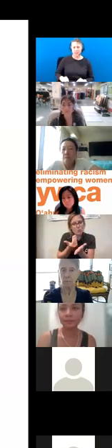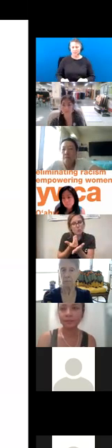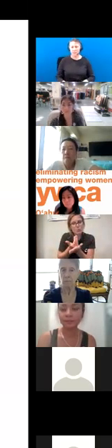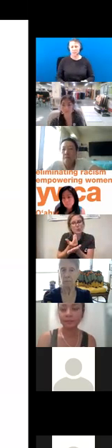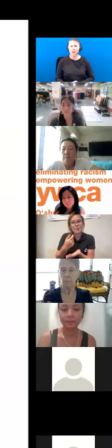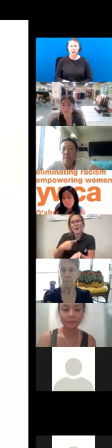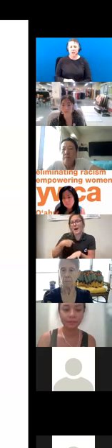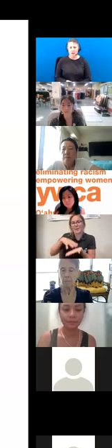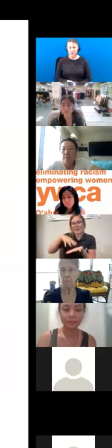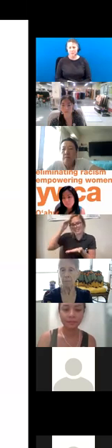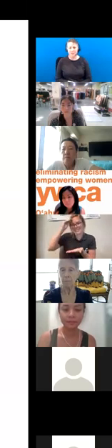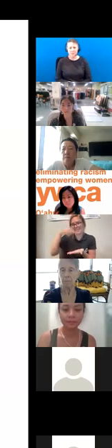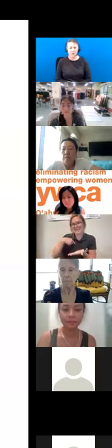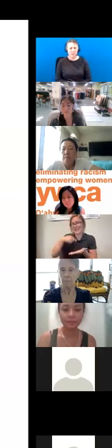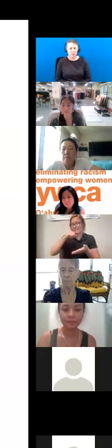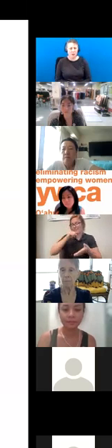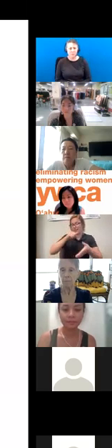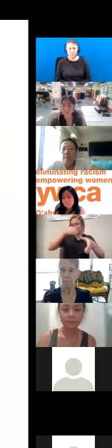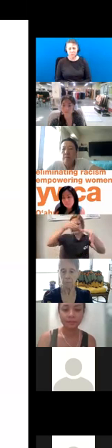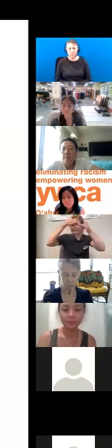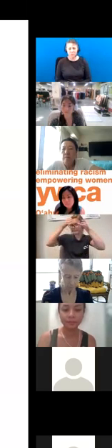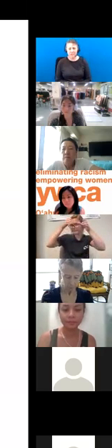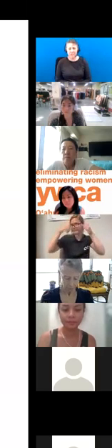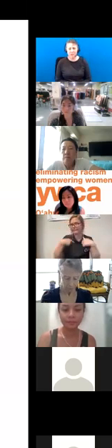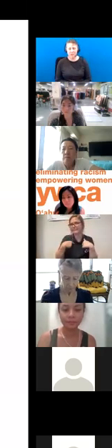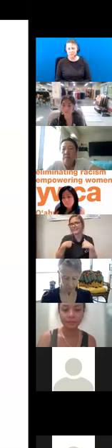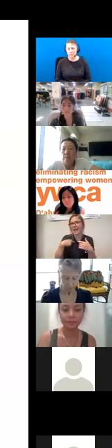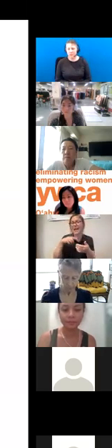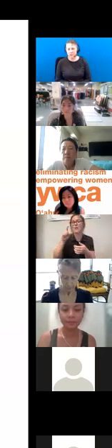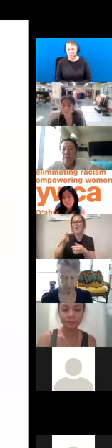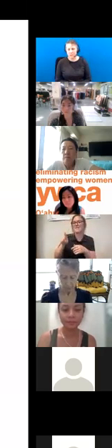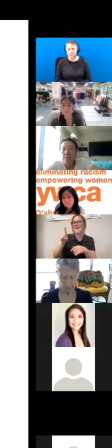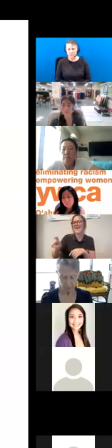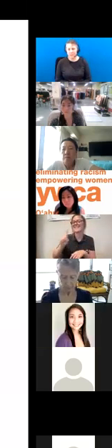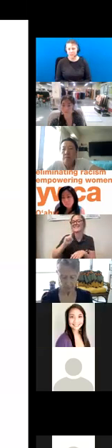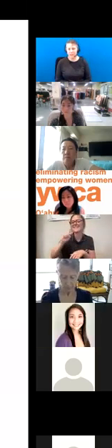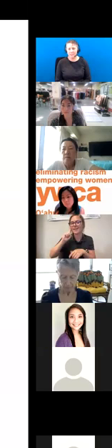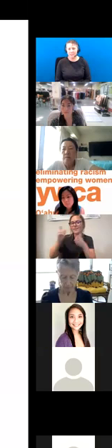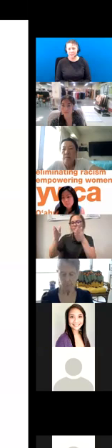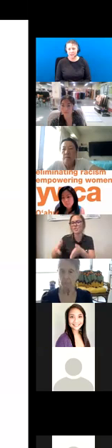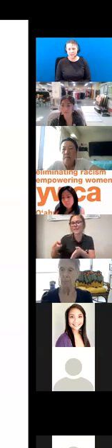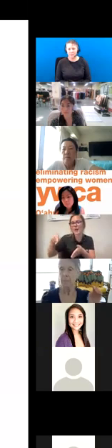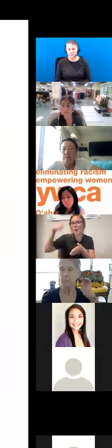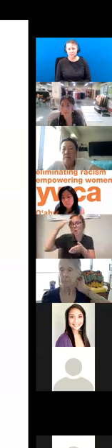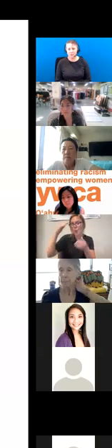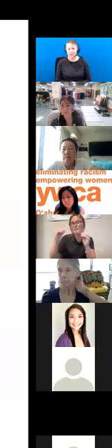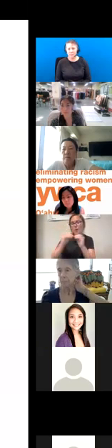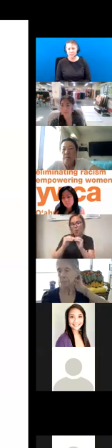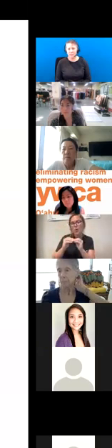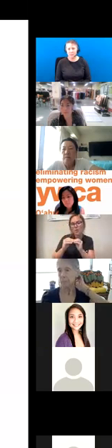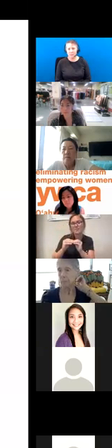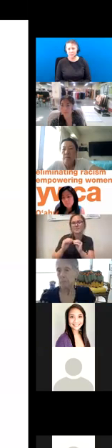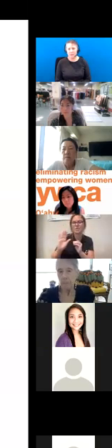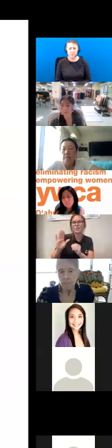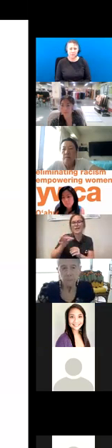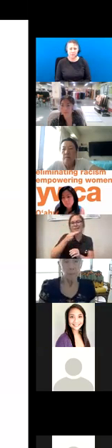by touch. This is quite new. I'm still learning myself. I'm not well versed in it, but you ask the